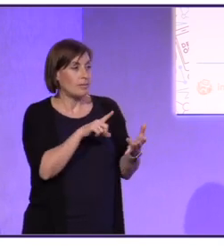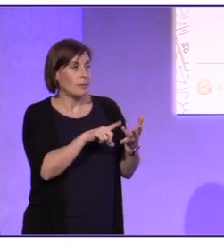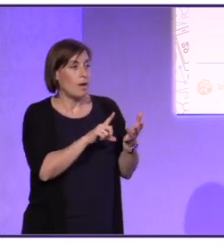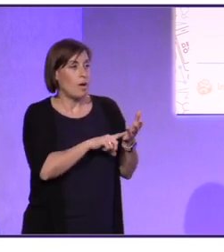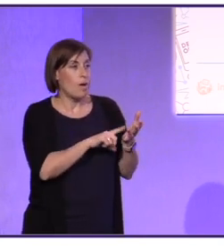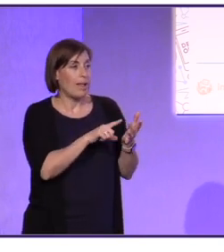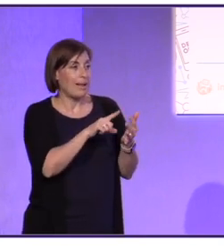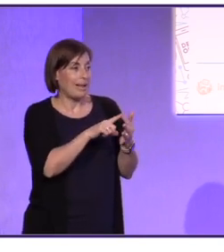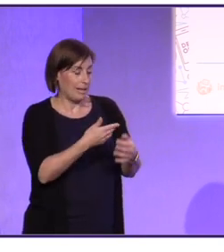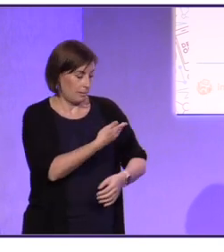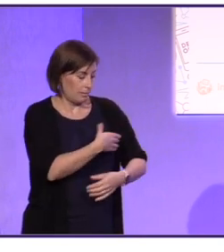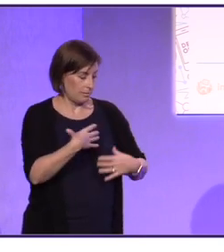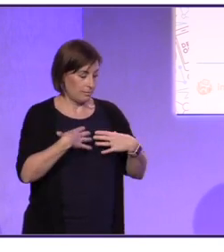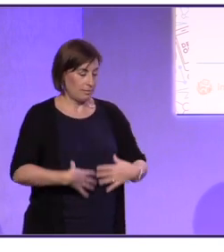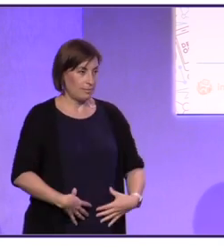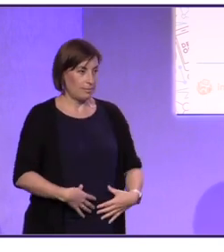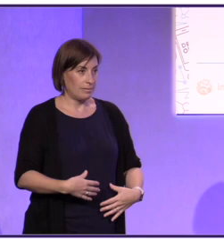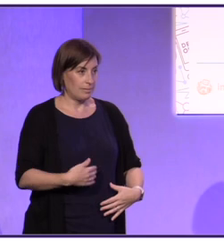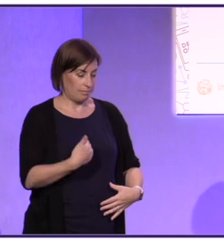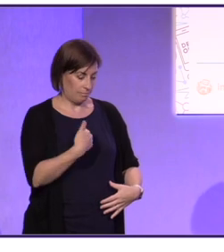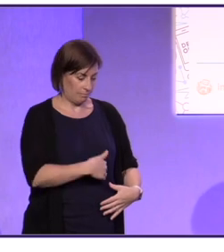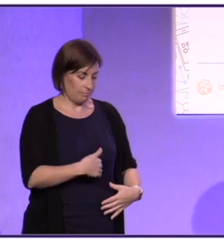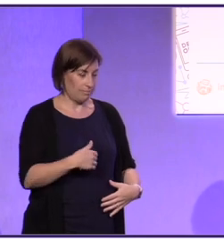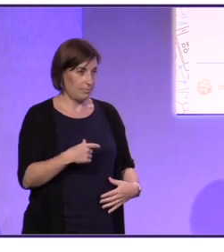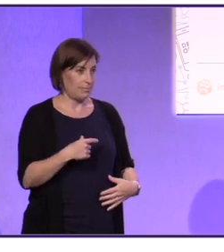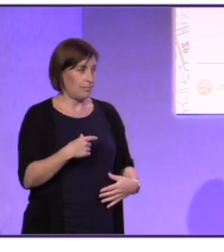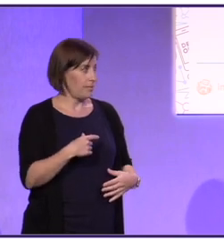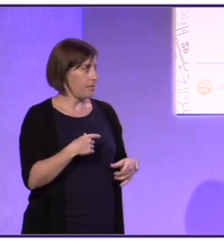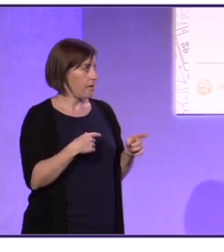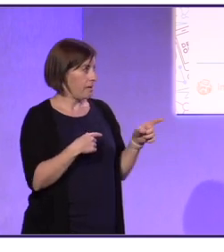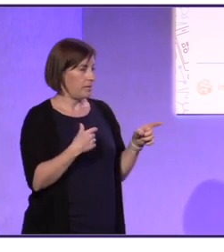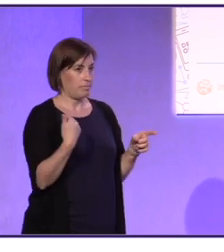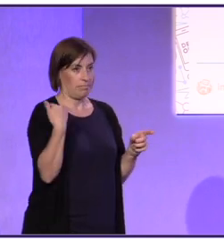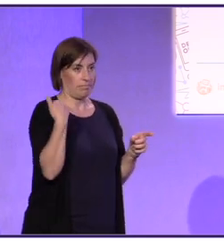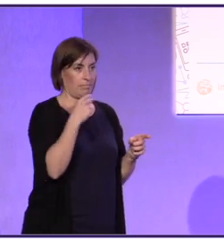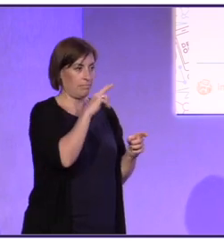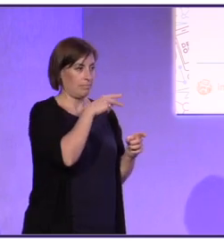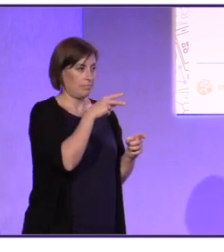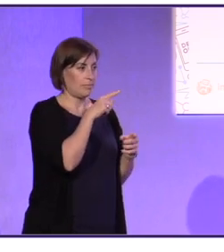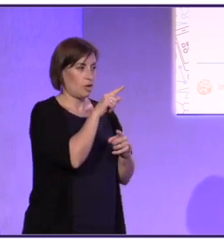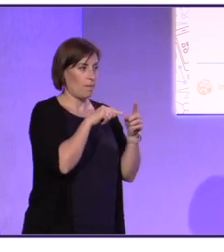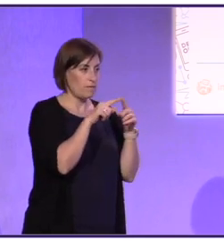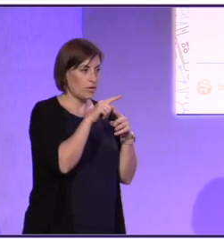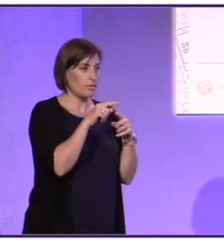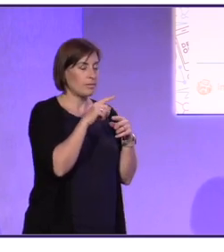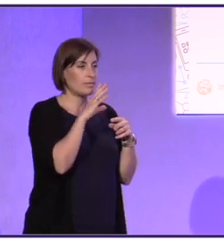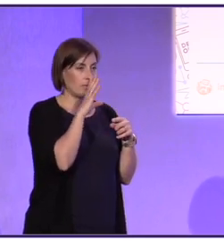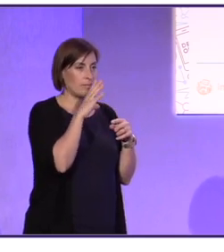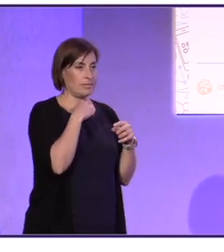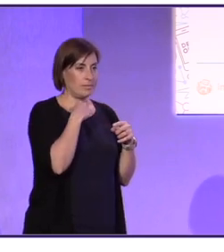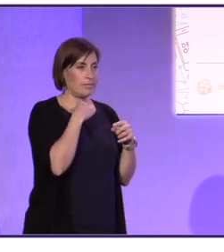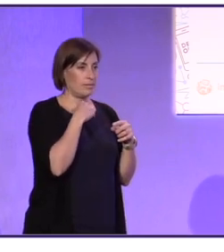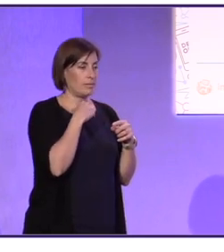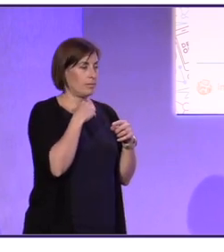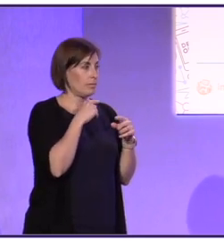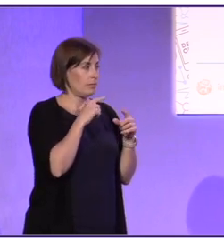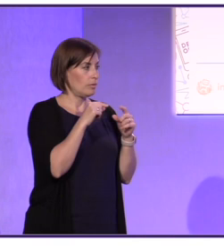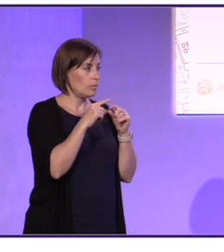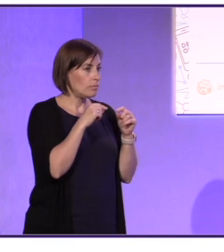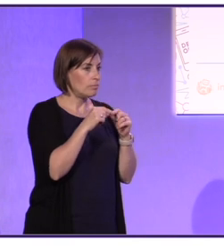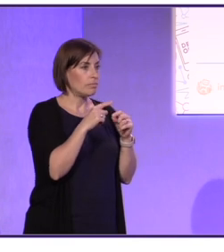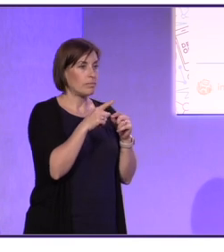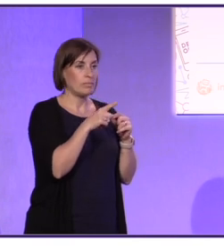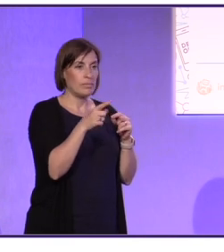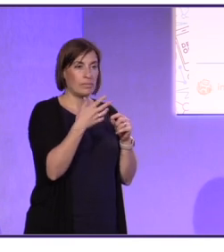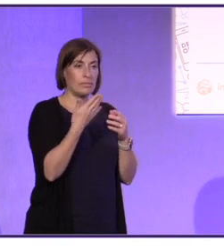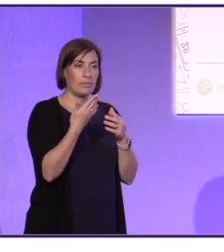just tweet and tag the conference and tell us about what is interesting about legacy that you have seen,